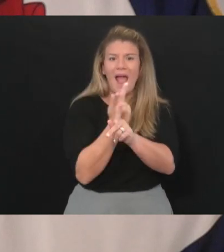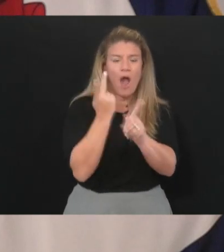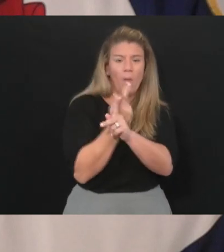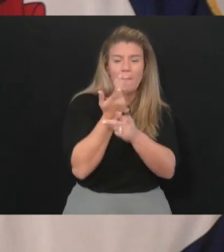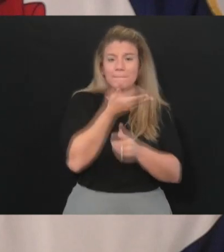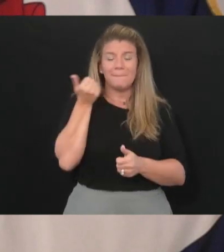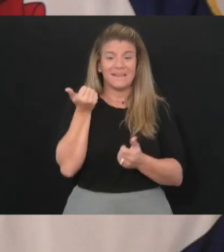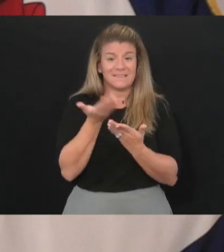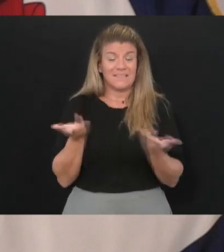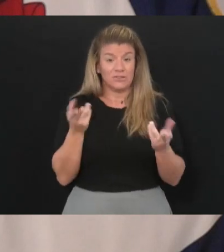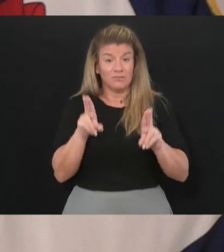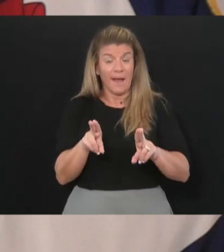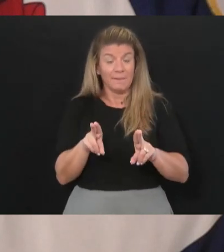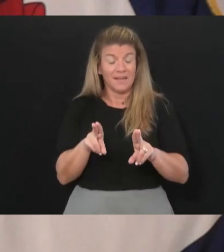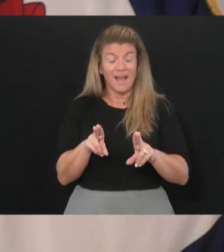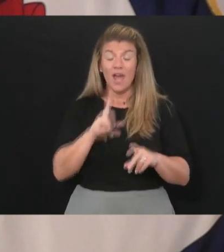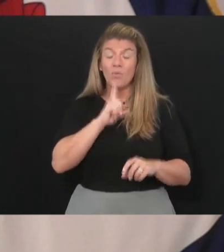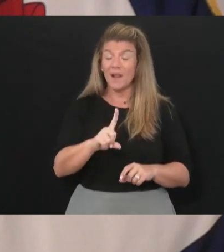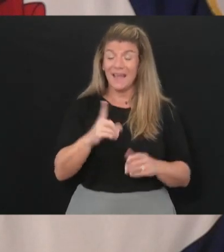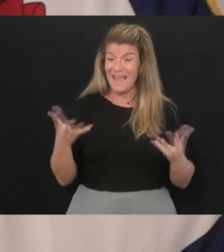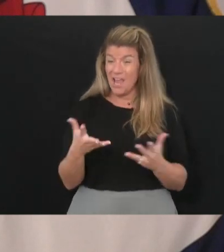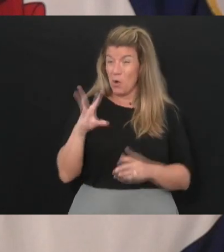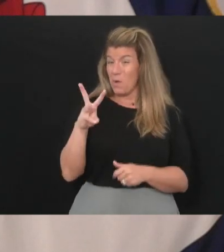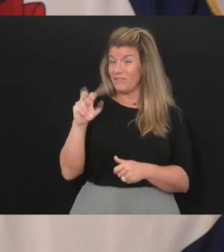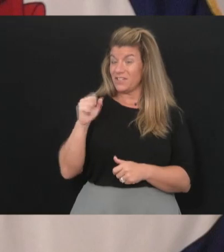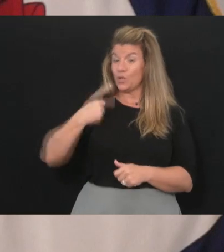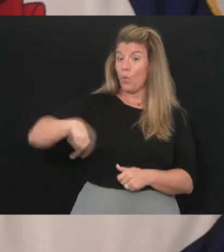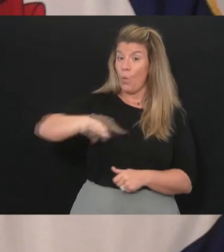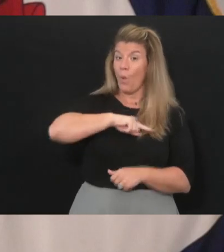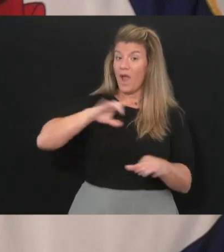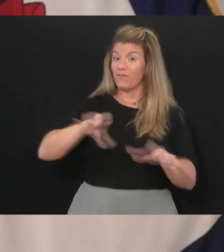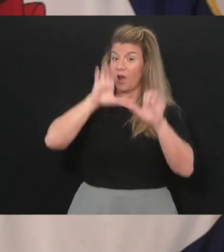remarkably getting your way through it, but